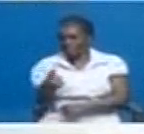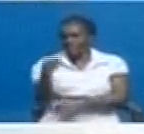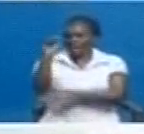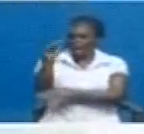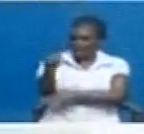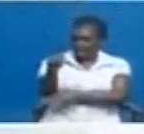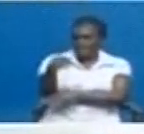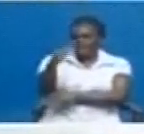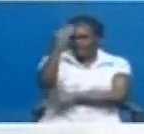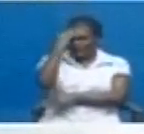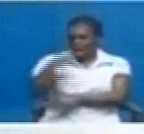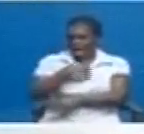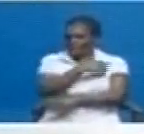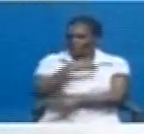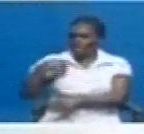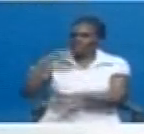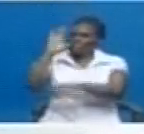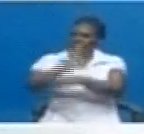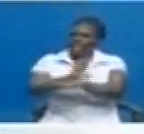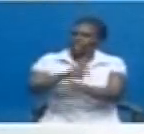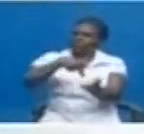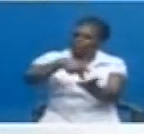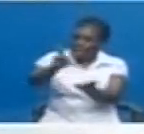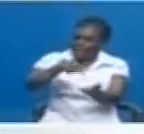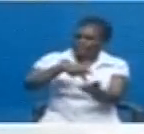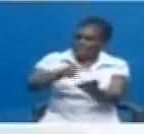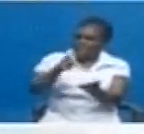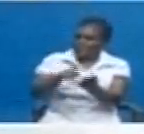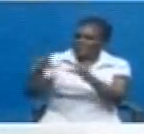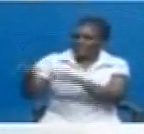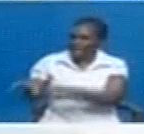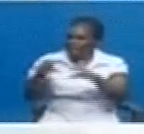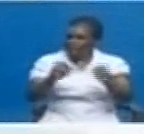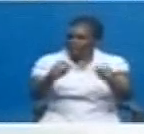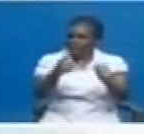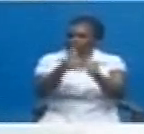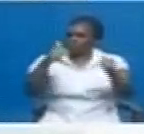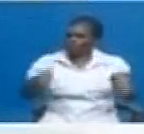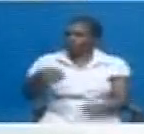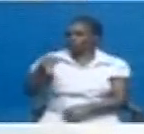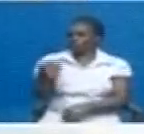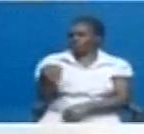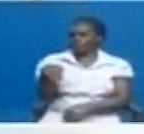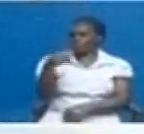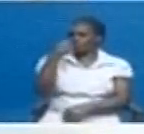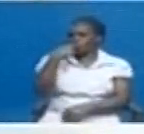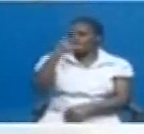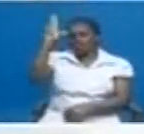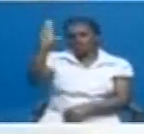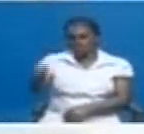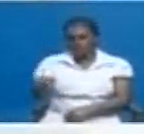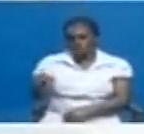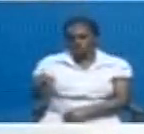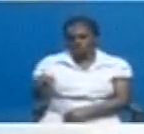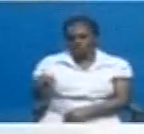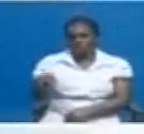asking, will the Catholic Church pay for all the medical bills, lifelong suffering that can be avoided by a vaccine? Sylvia Coco says, no, it